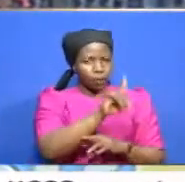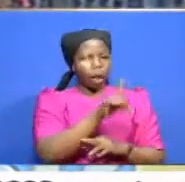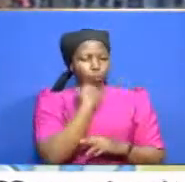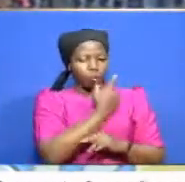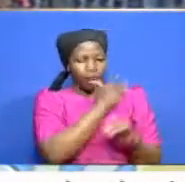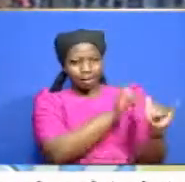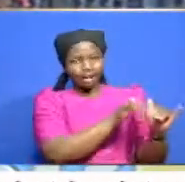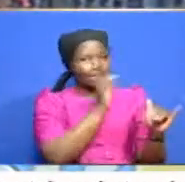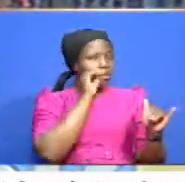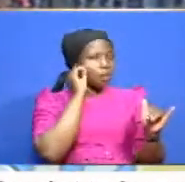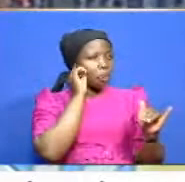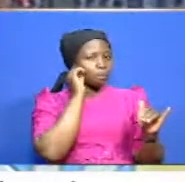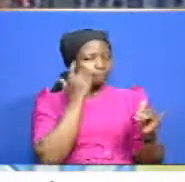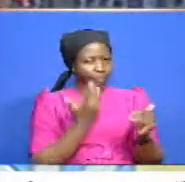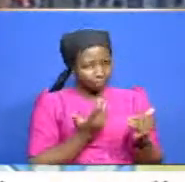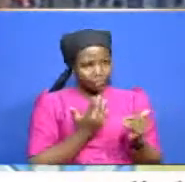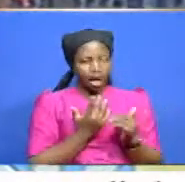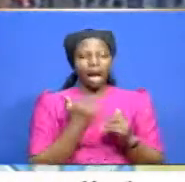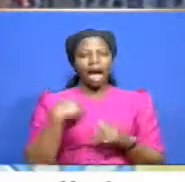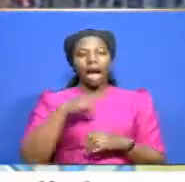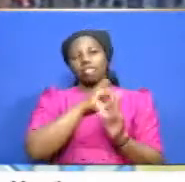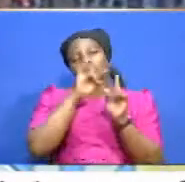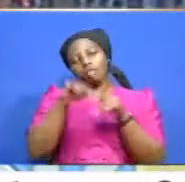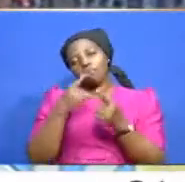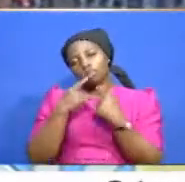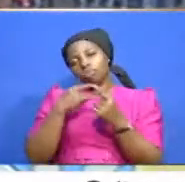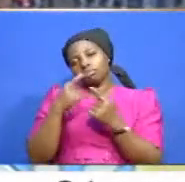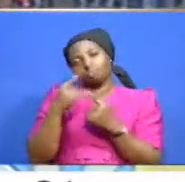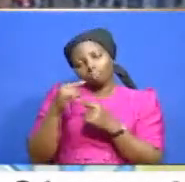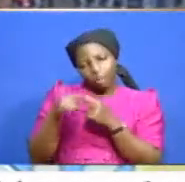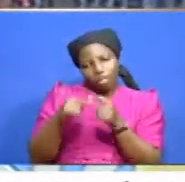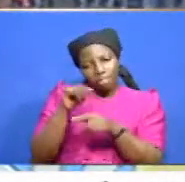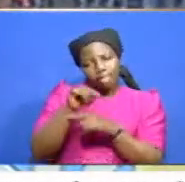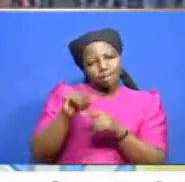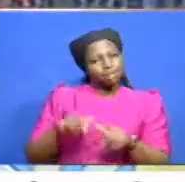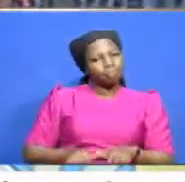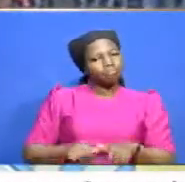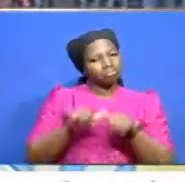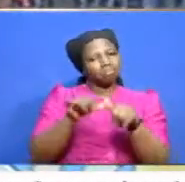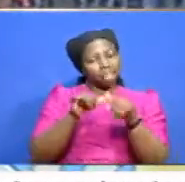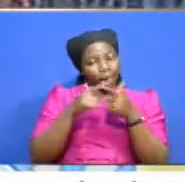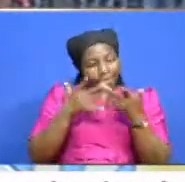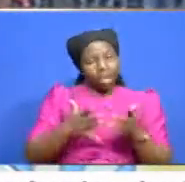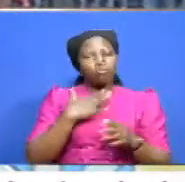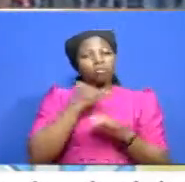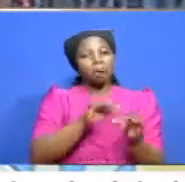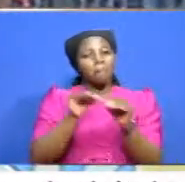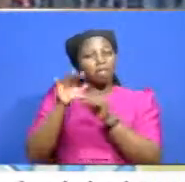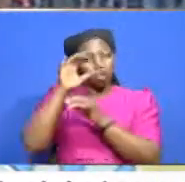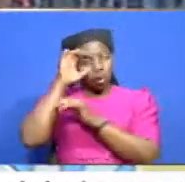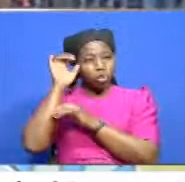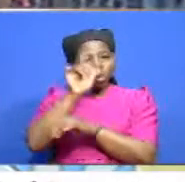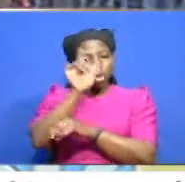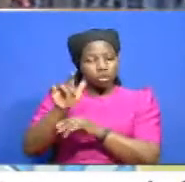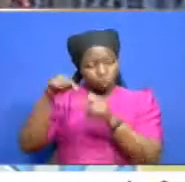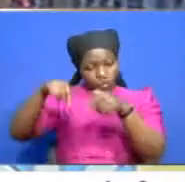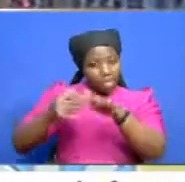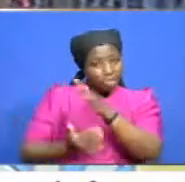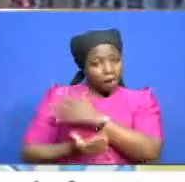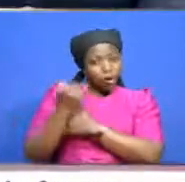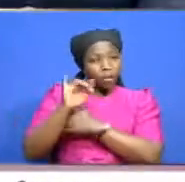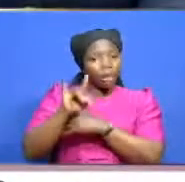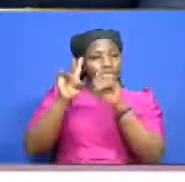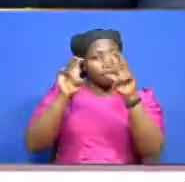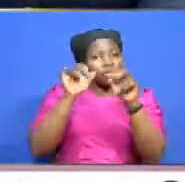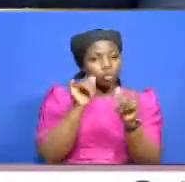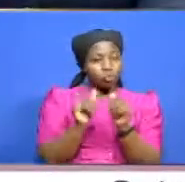right, we'll be coming back to continue this conversation in a bit, but I want us to now cross over to the coastal region this particular morning. One of the issues that are